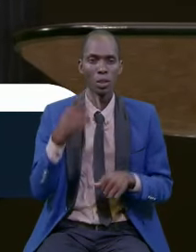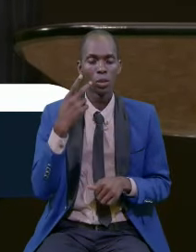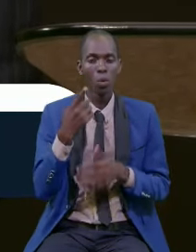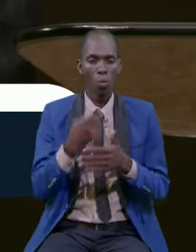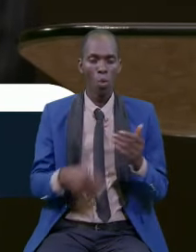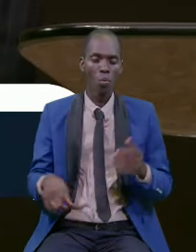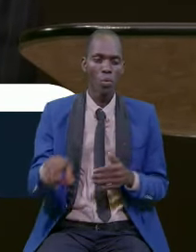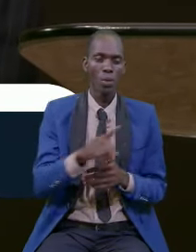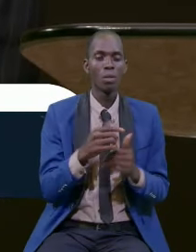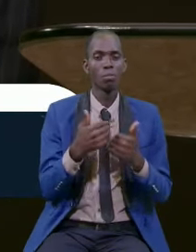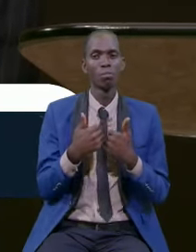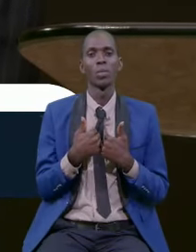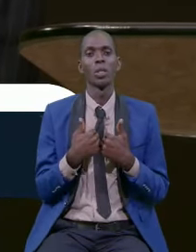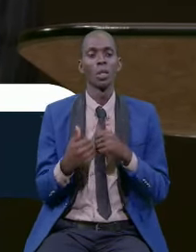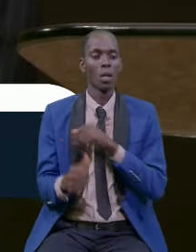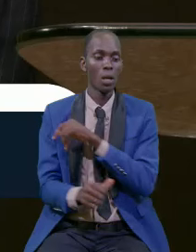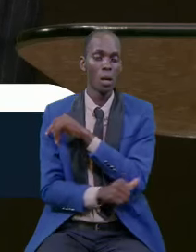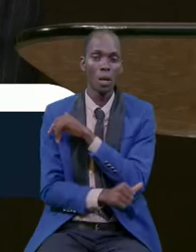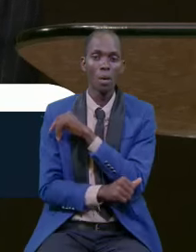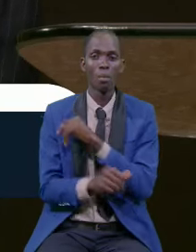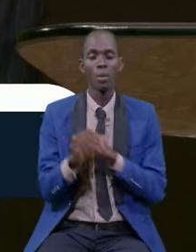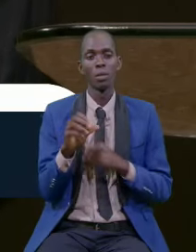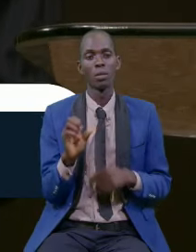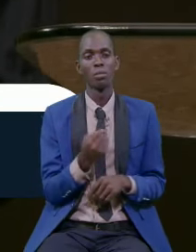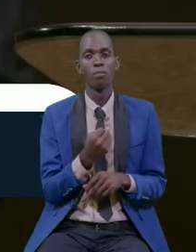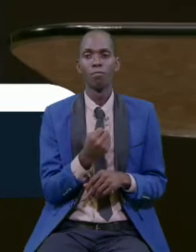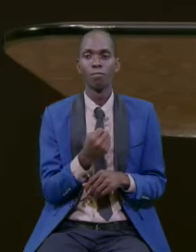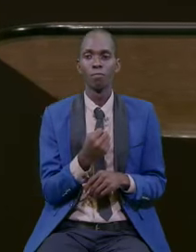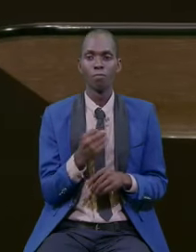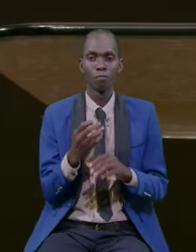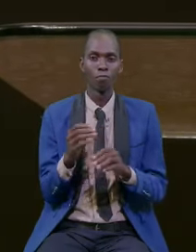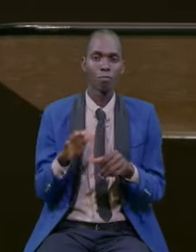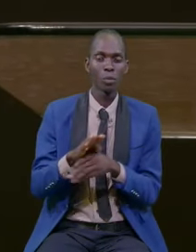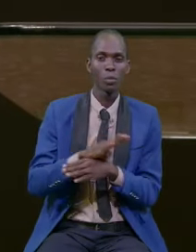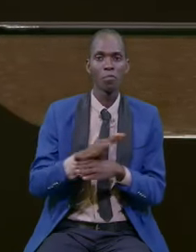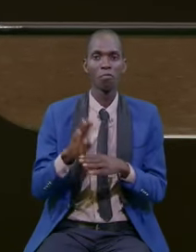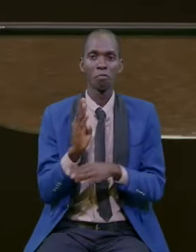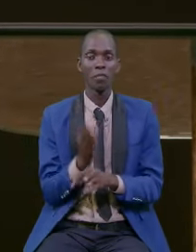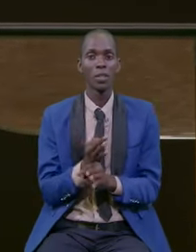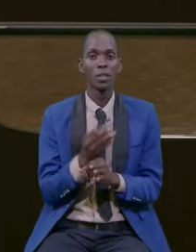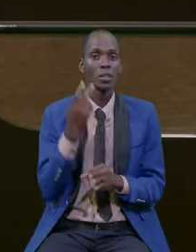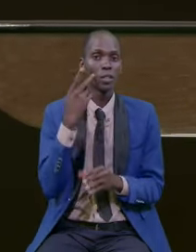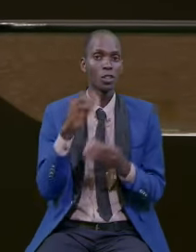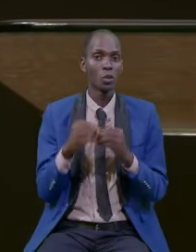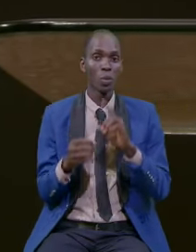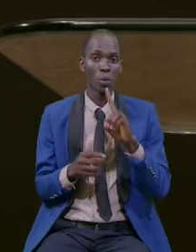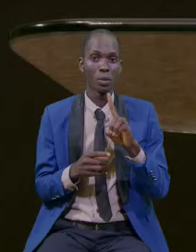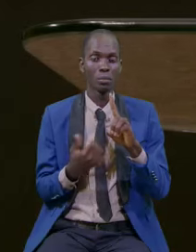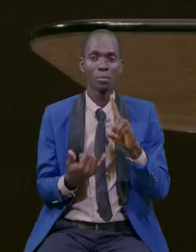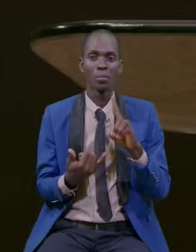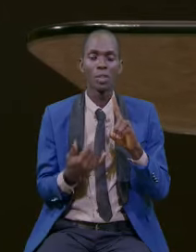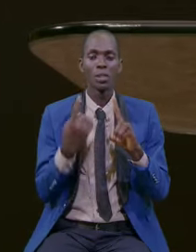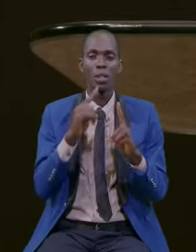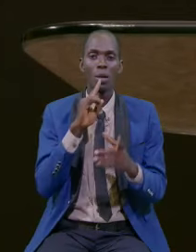possess, Abraham's occupying faith. Let's come to number one. Number one is the